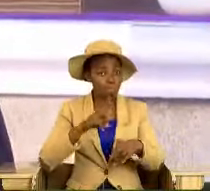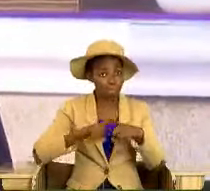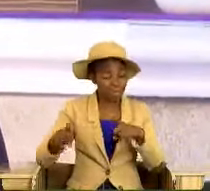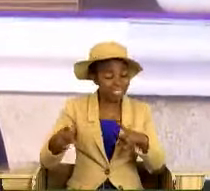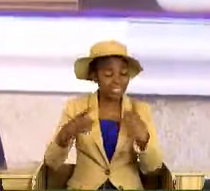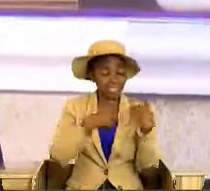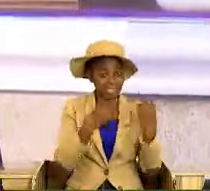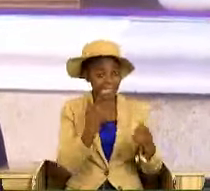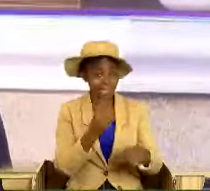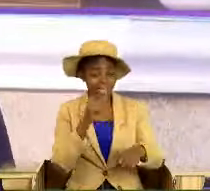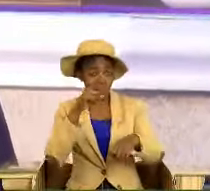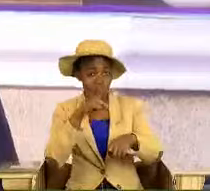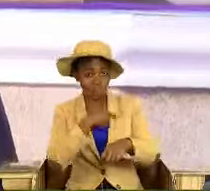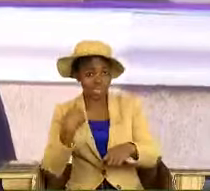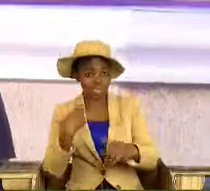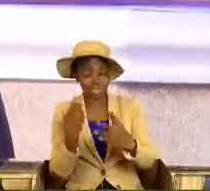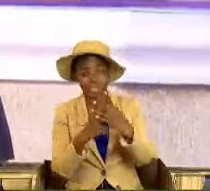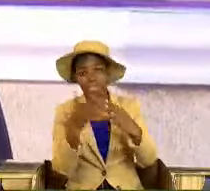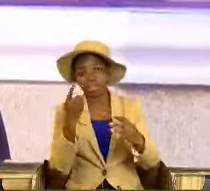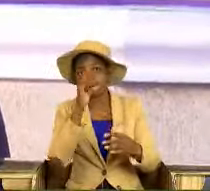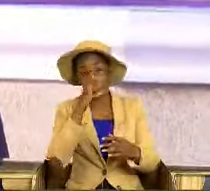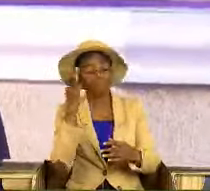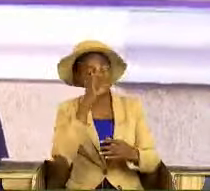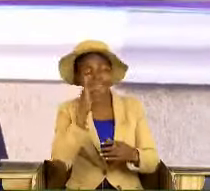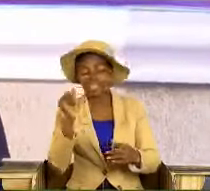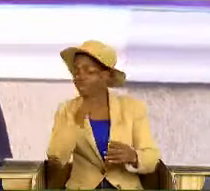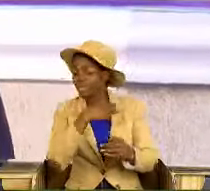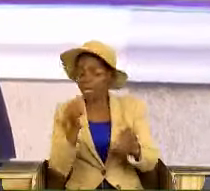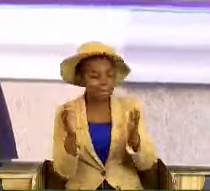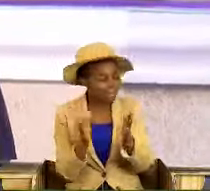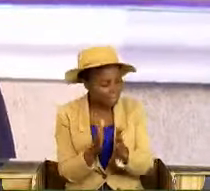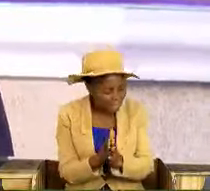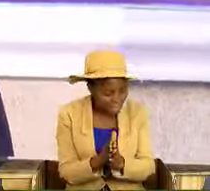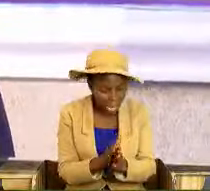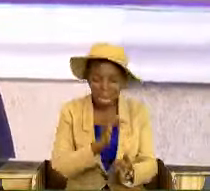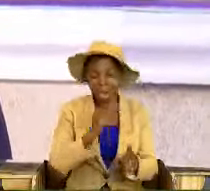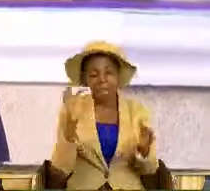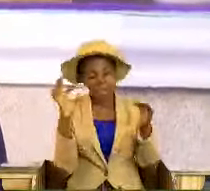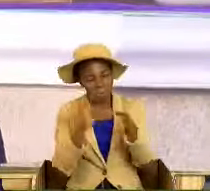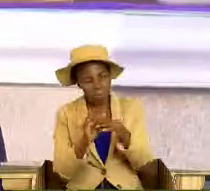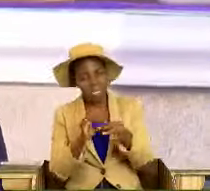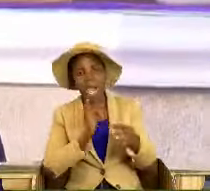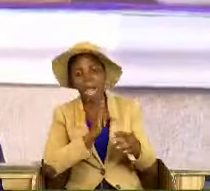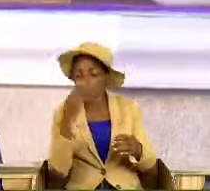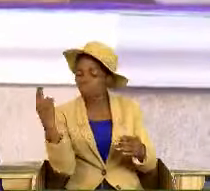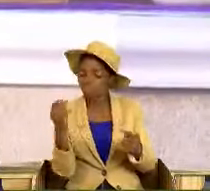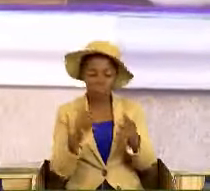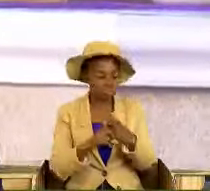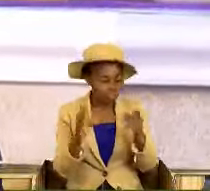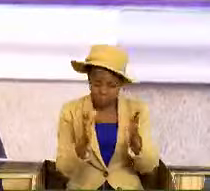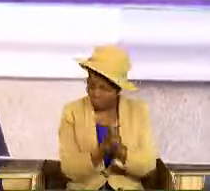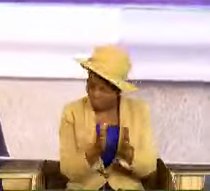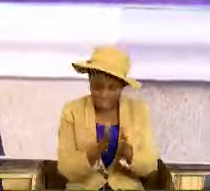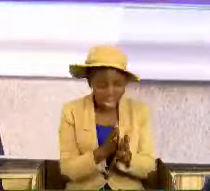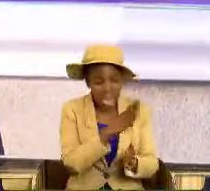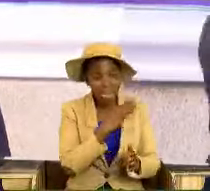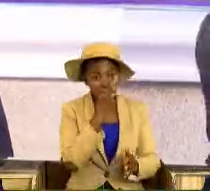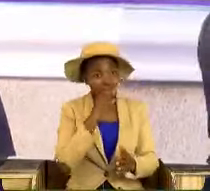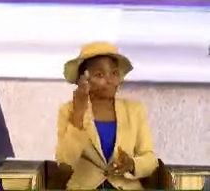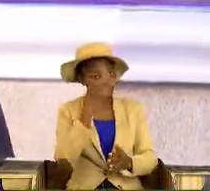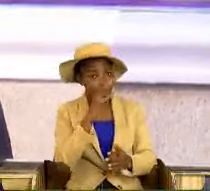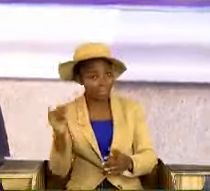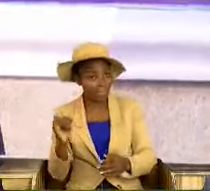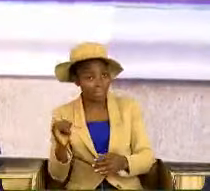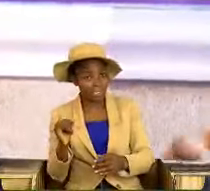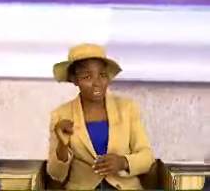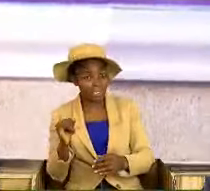and prayer and the fa consider my team that that is going to be a three days tournament which is going to host by MFM that same